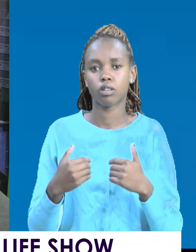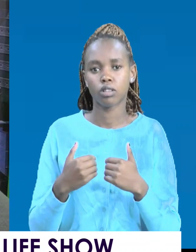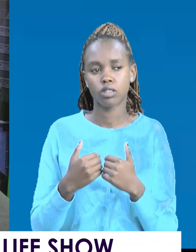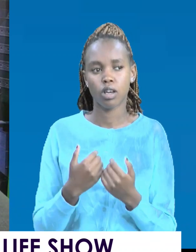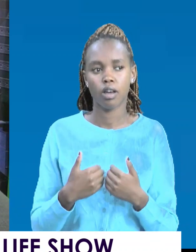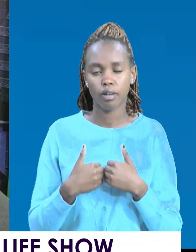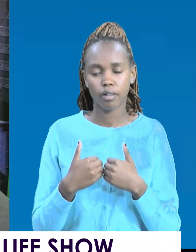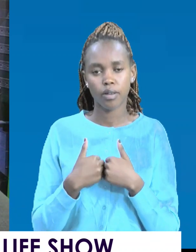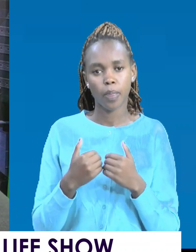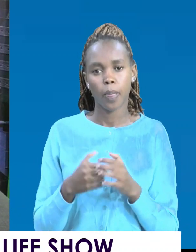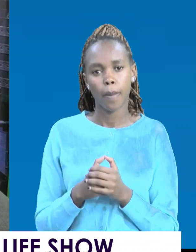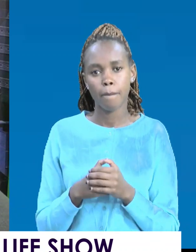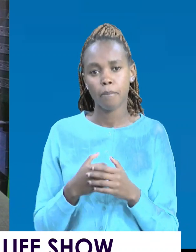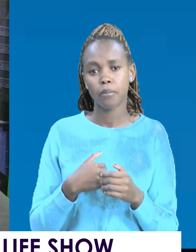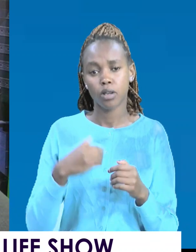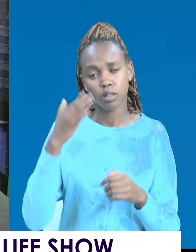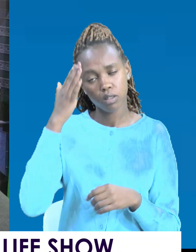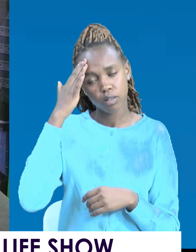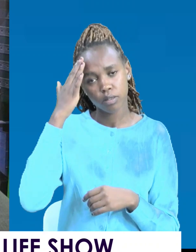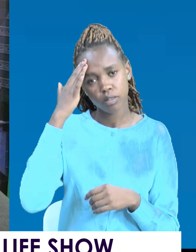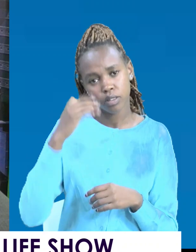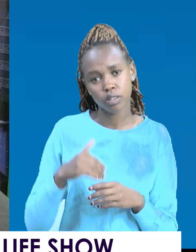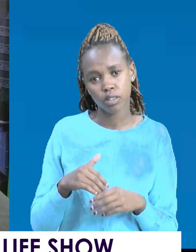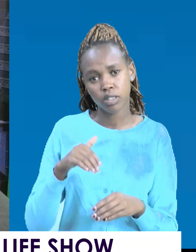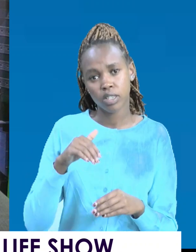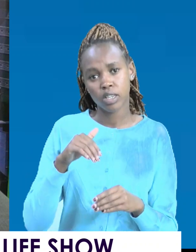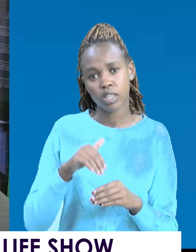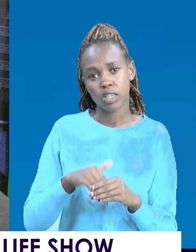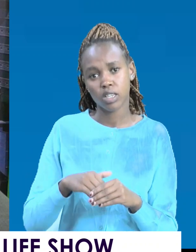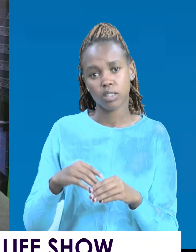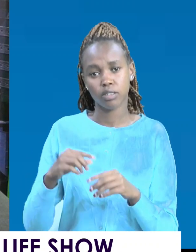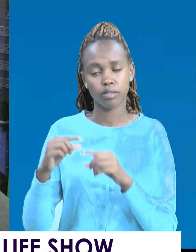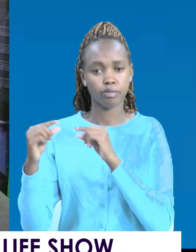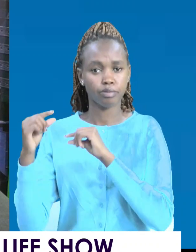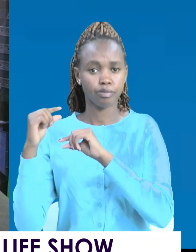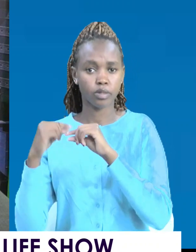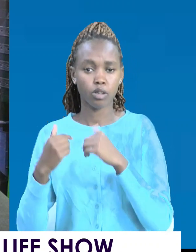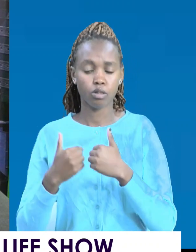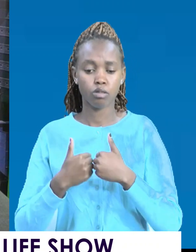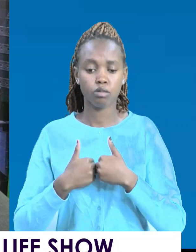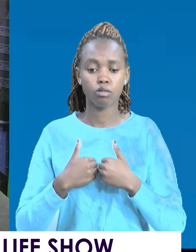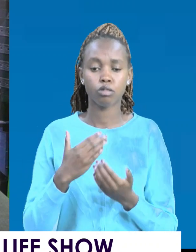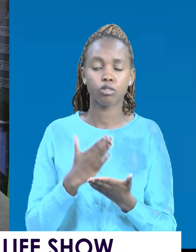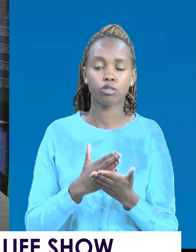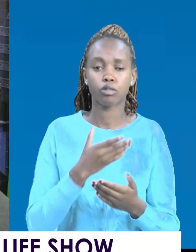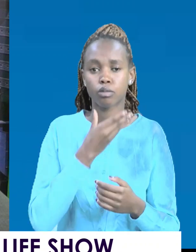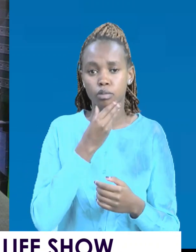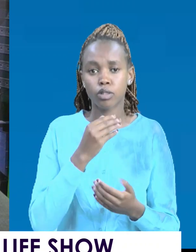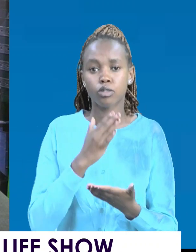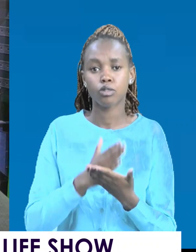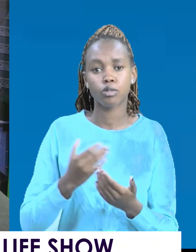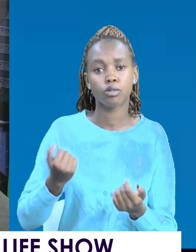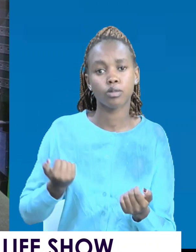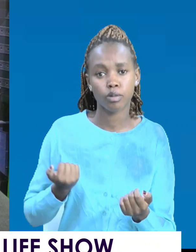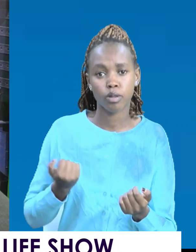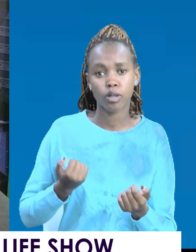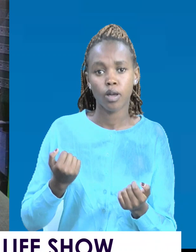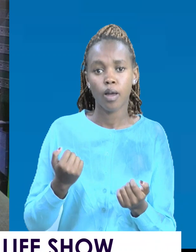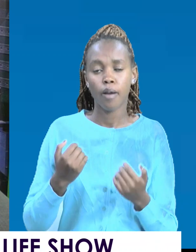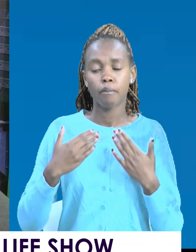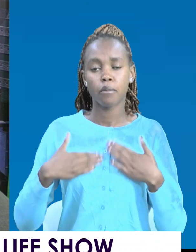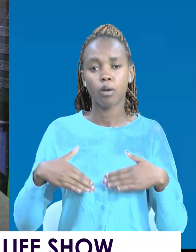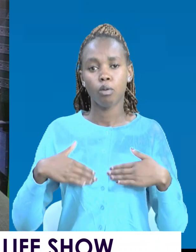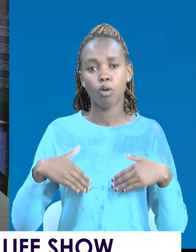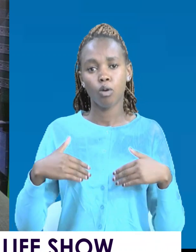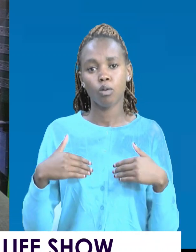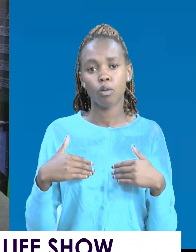win. I know that in our generation, we have the true men and the true women. People that will be scarred,